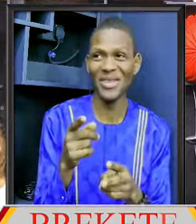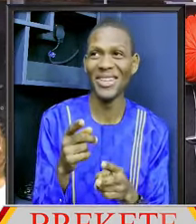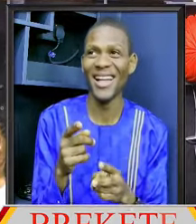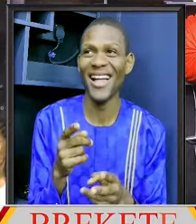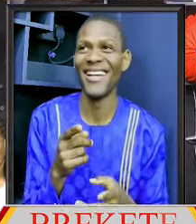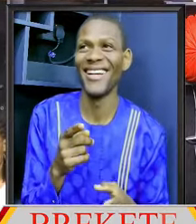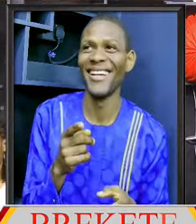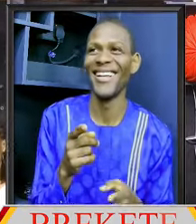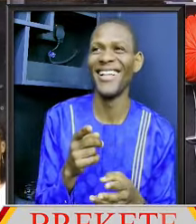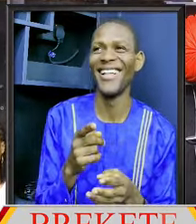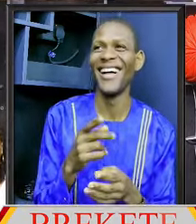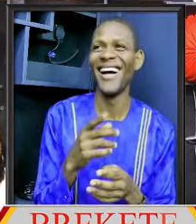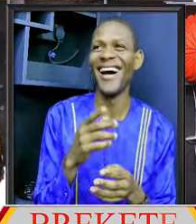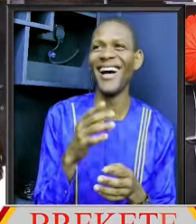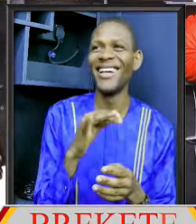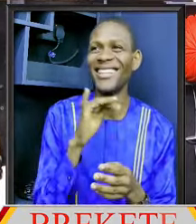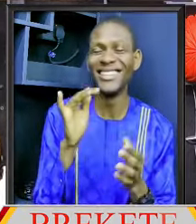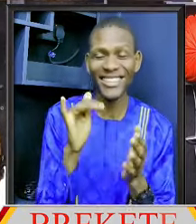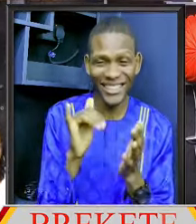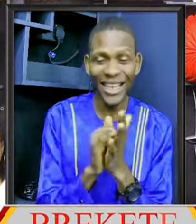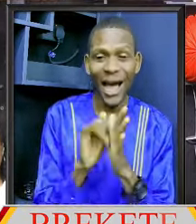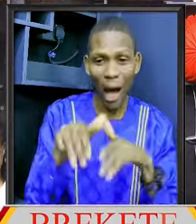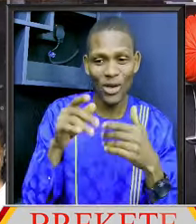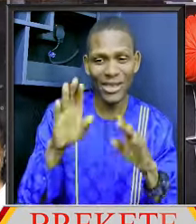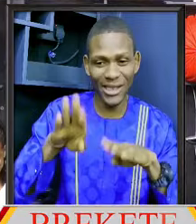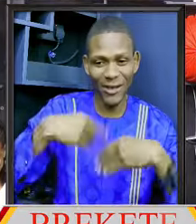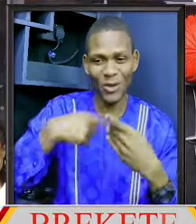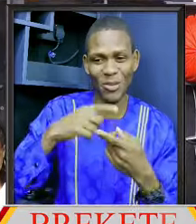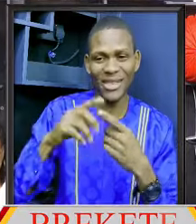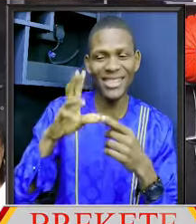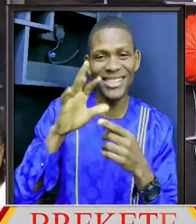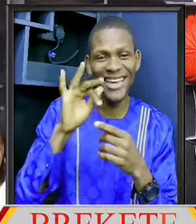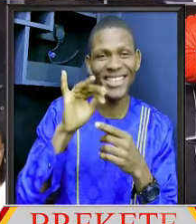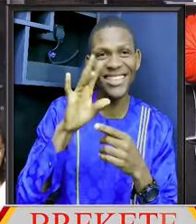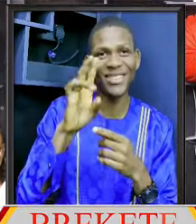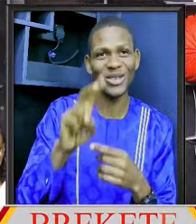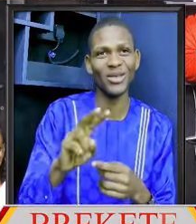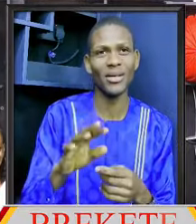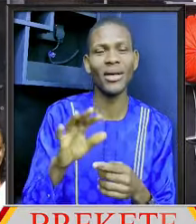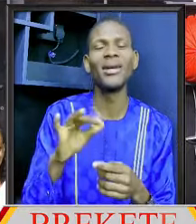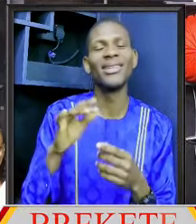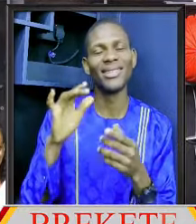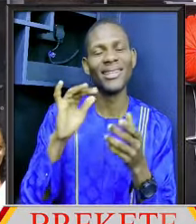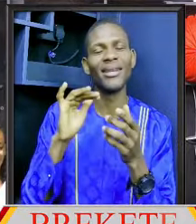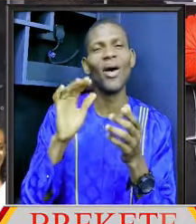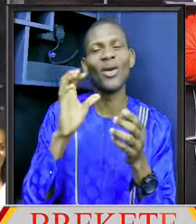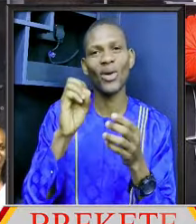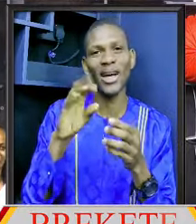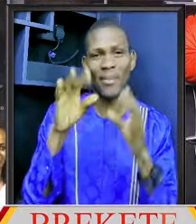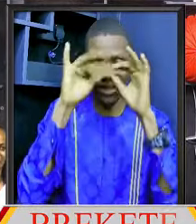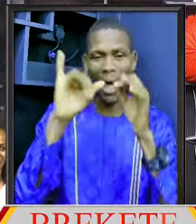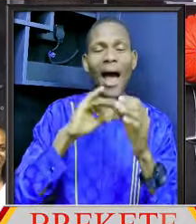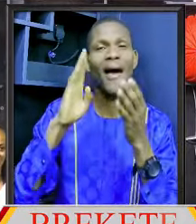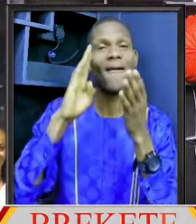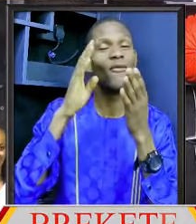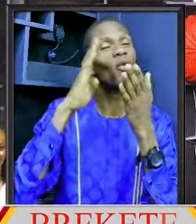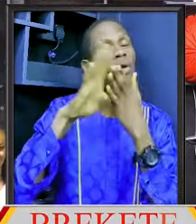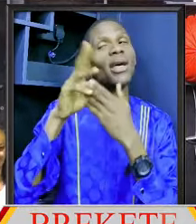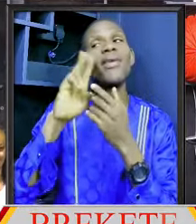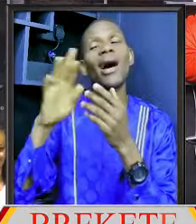That wasn't the way you gave it to me in 1972. Ordinary present, I forgave her that day, but I haven't